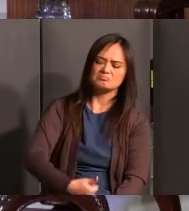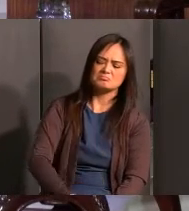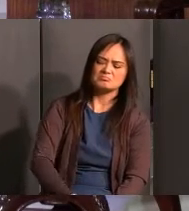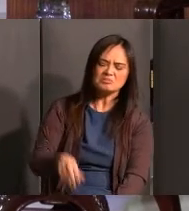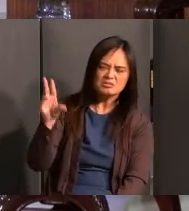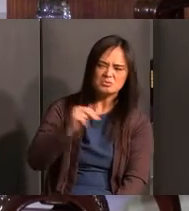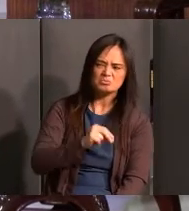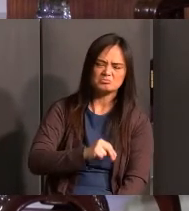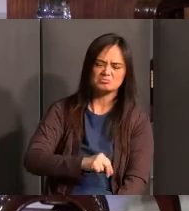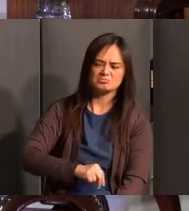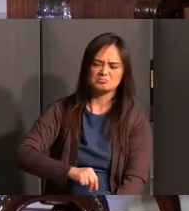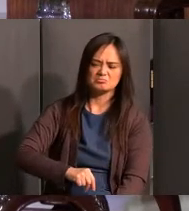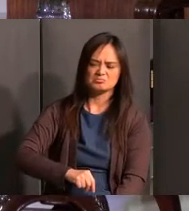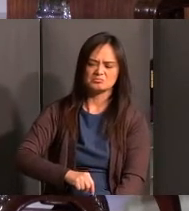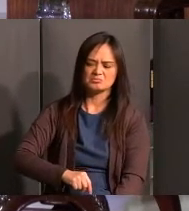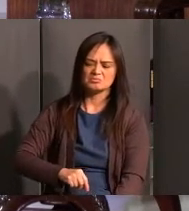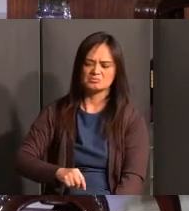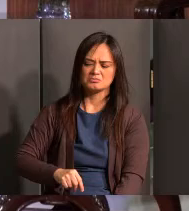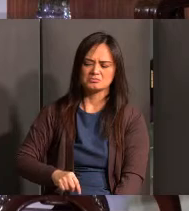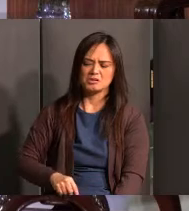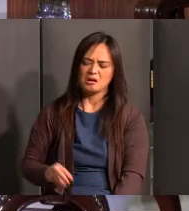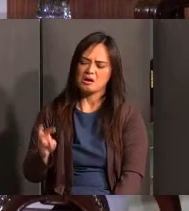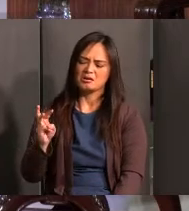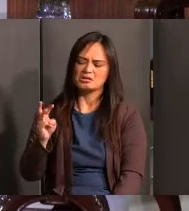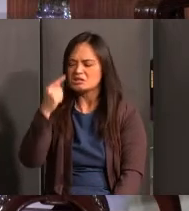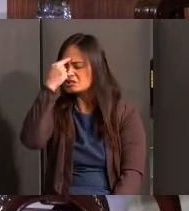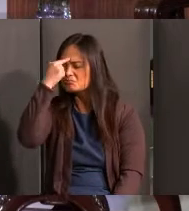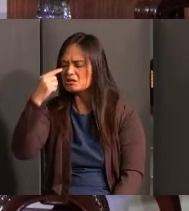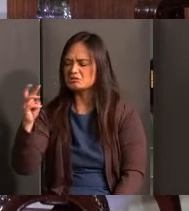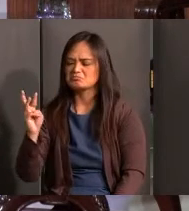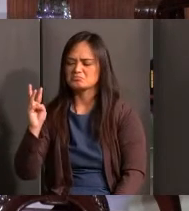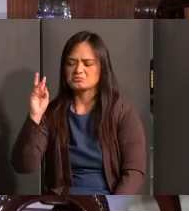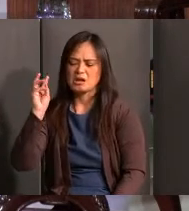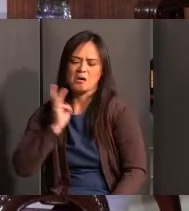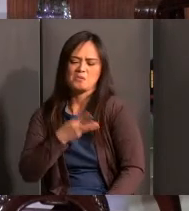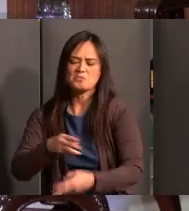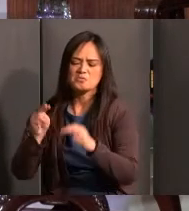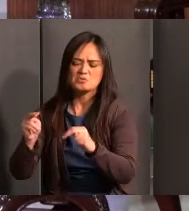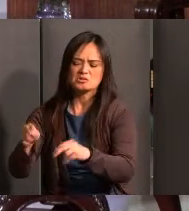Akala natin, survival mode natin yan. No.